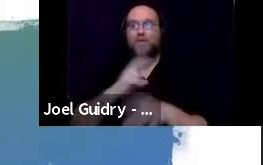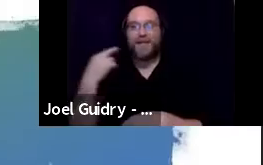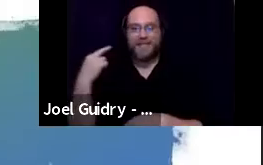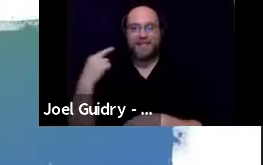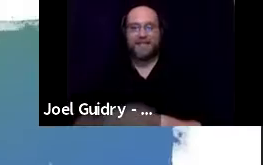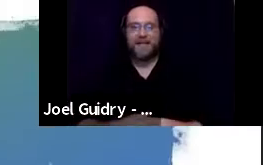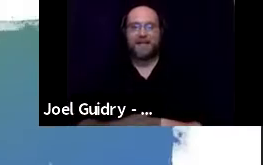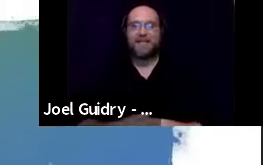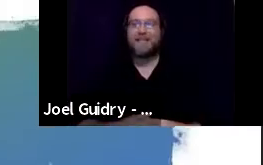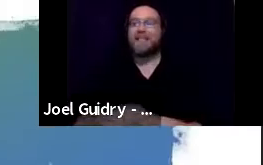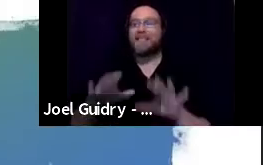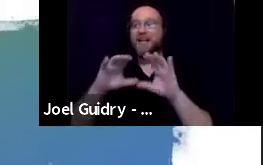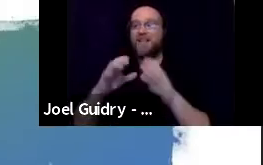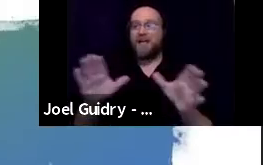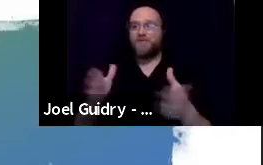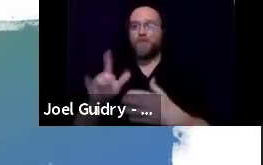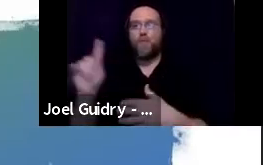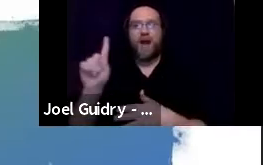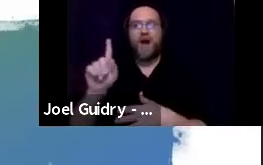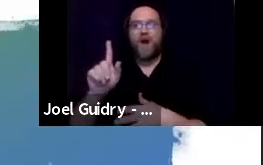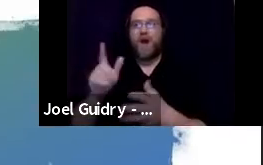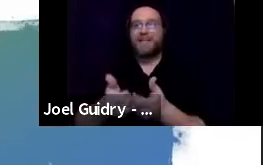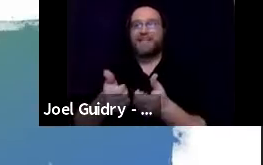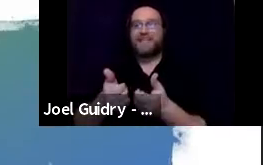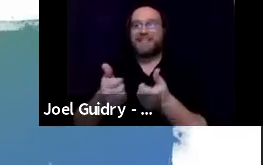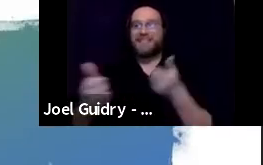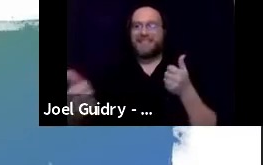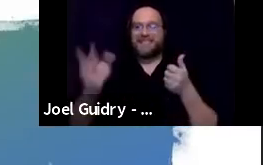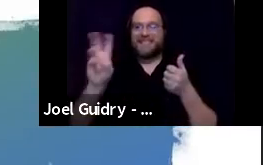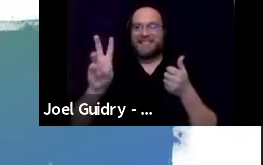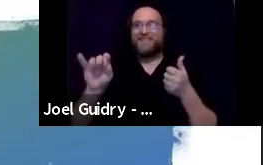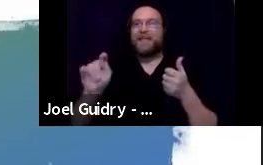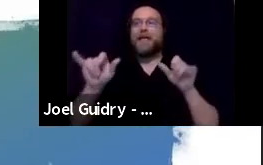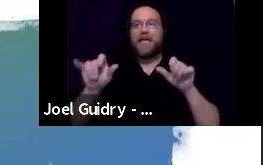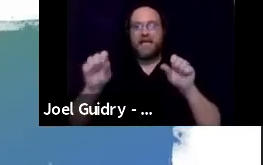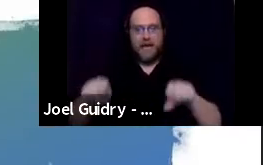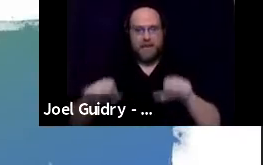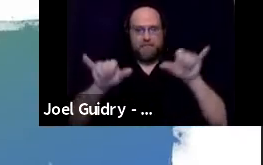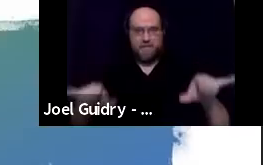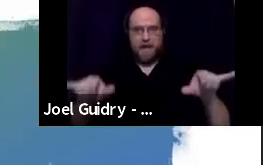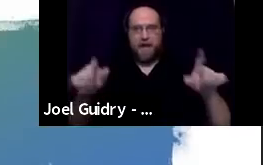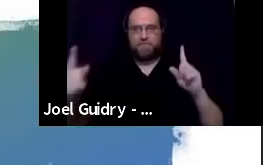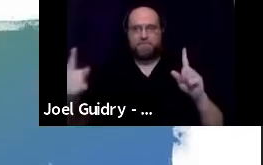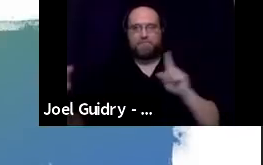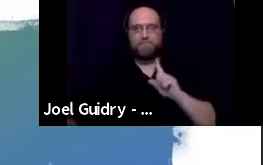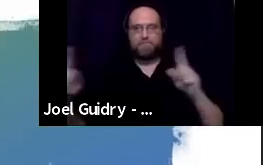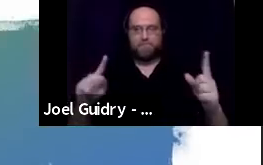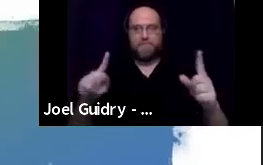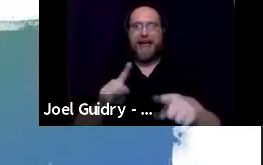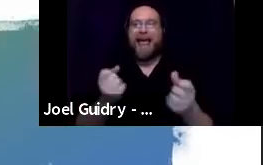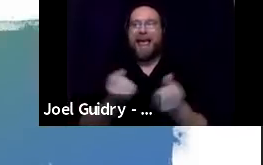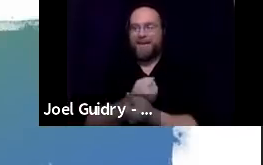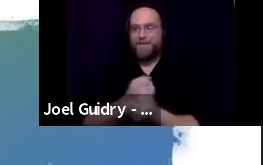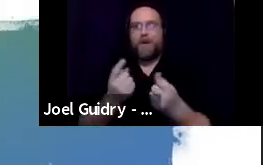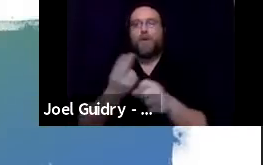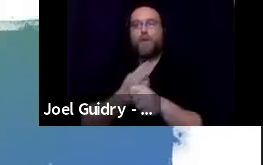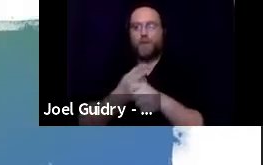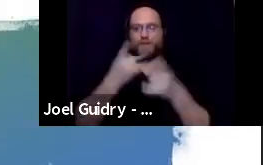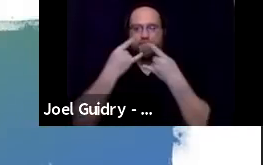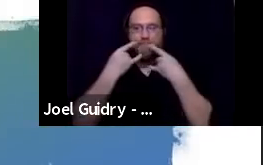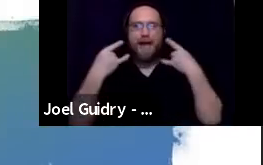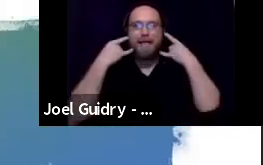be maintained and everybody is able to wear a mask. Again, 6 feet could be